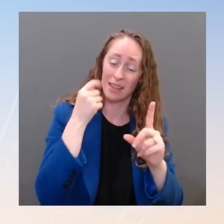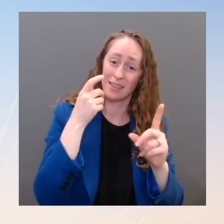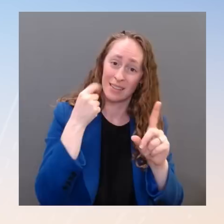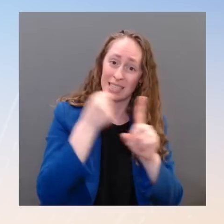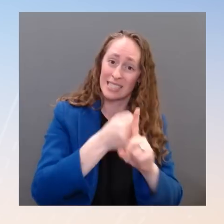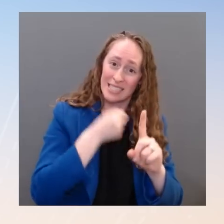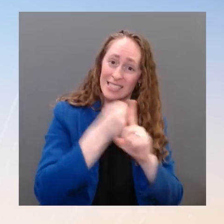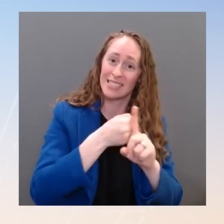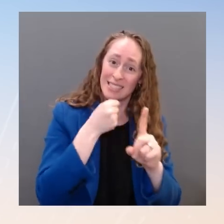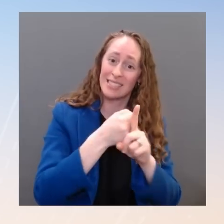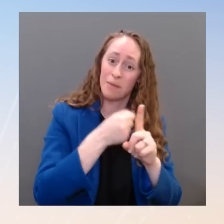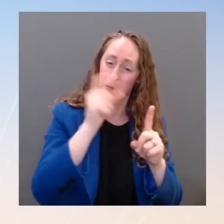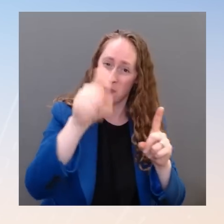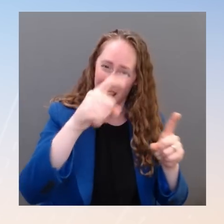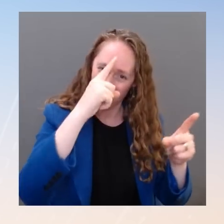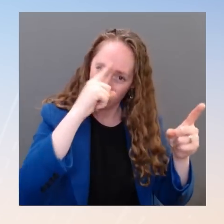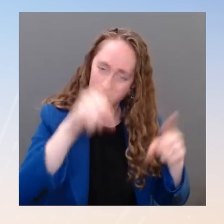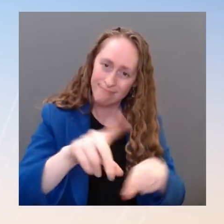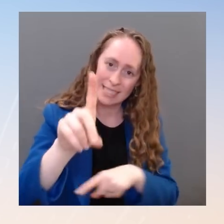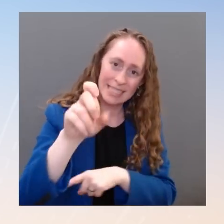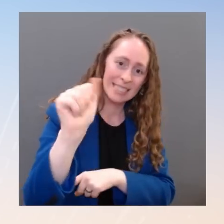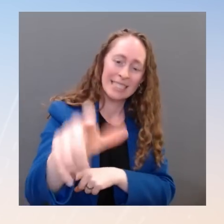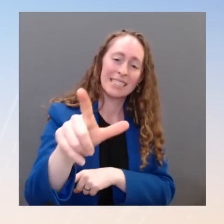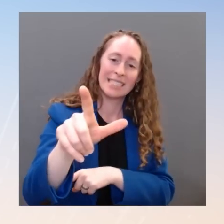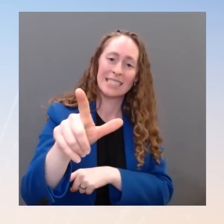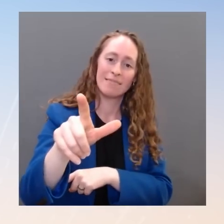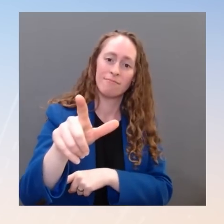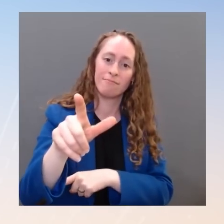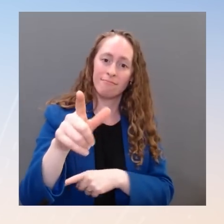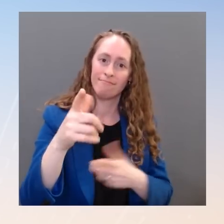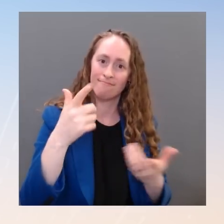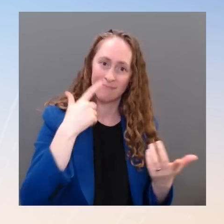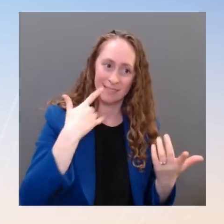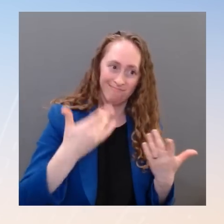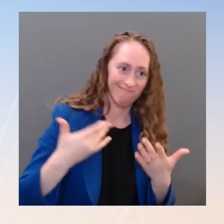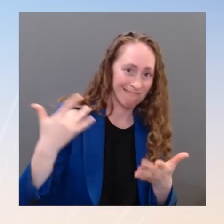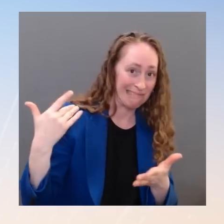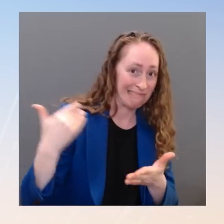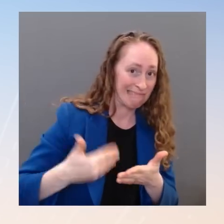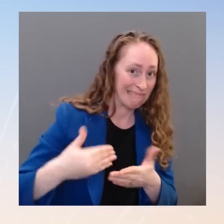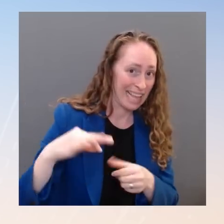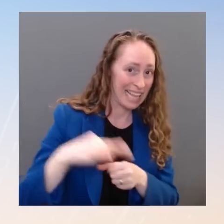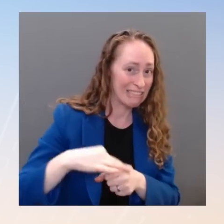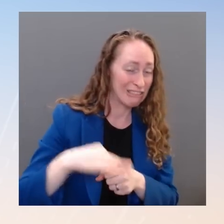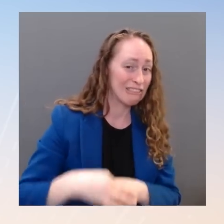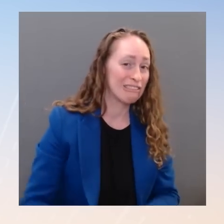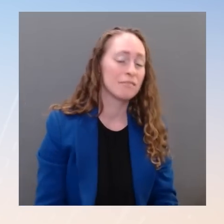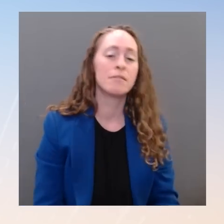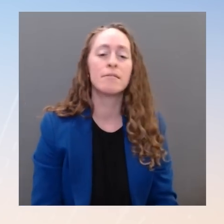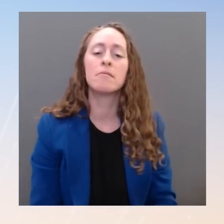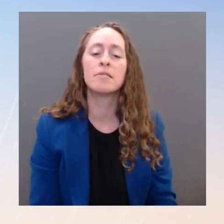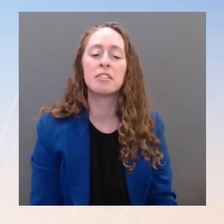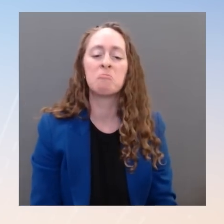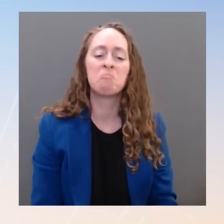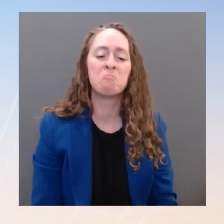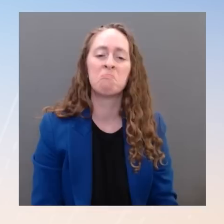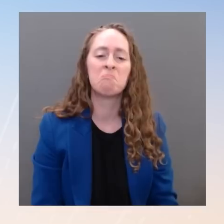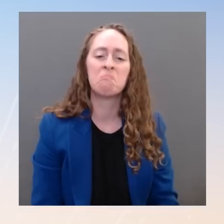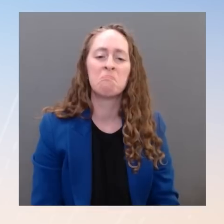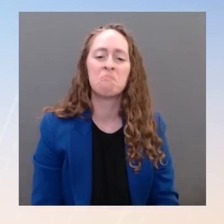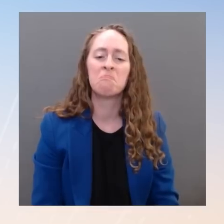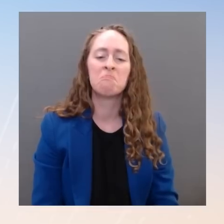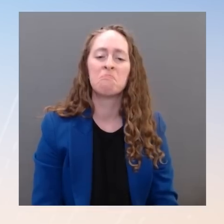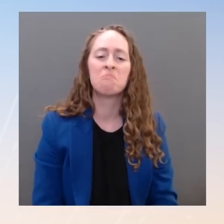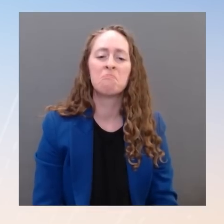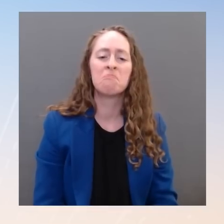not here to set new deadlines, Kristen. We know there is interest, there's passion, there's advocacy. We're continuing to do a lot